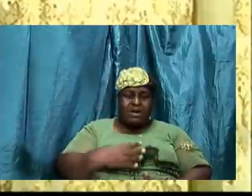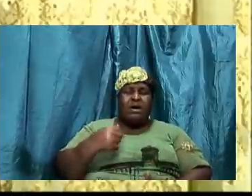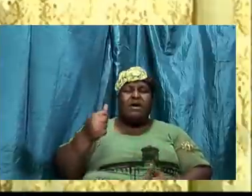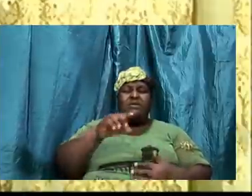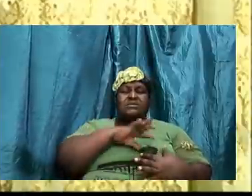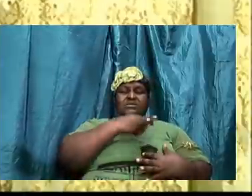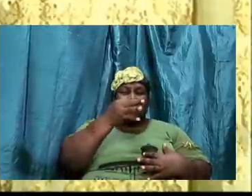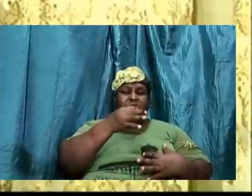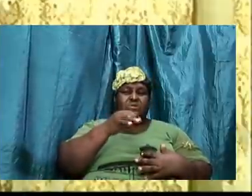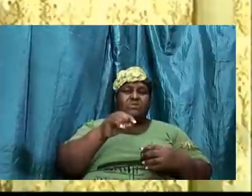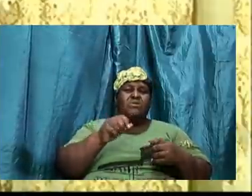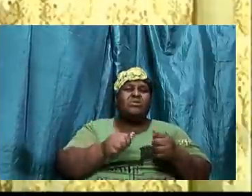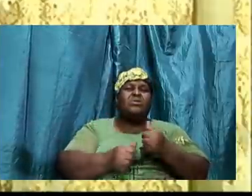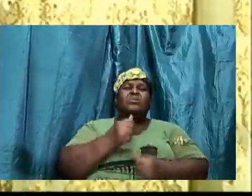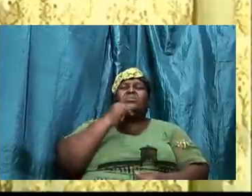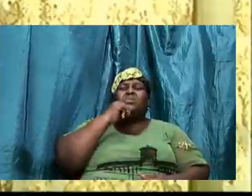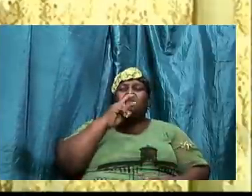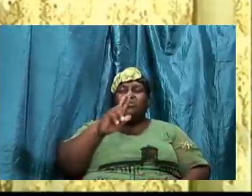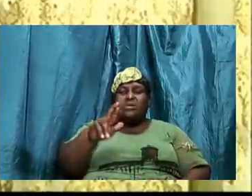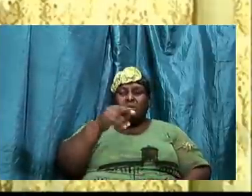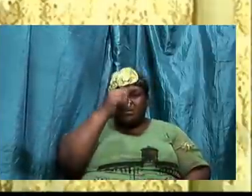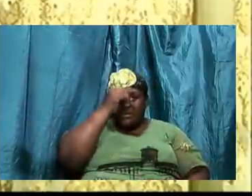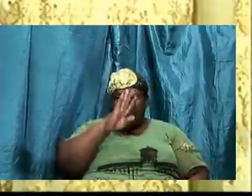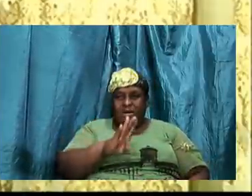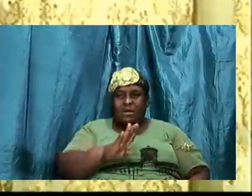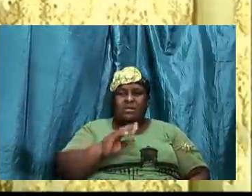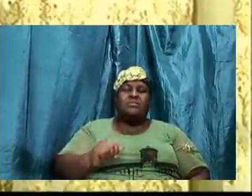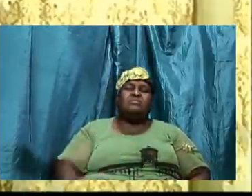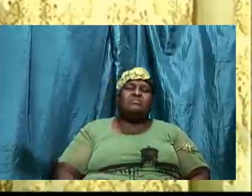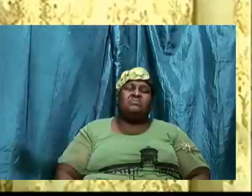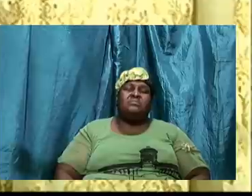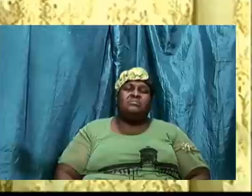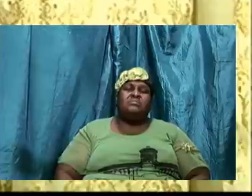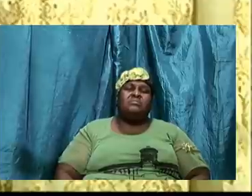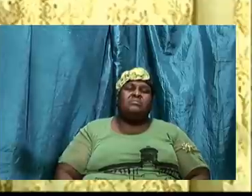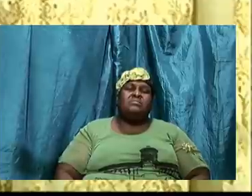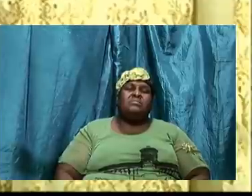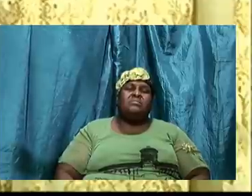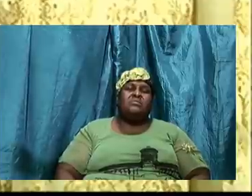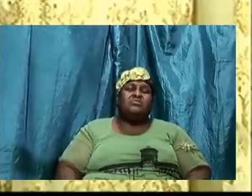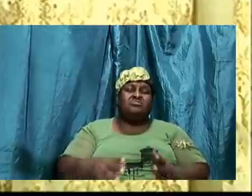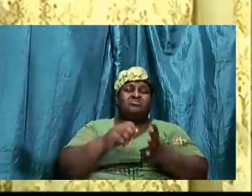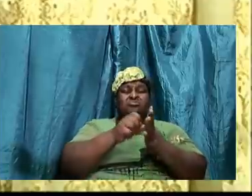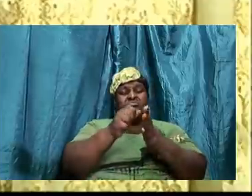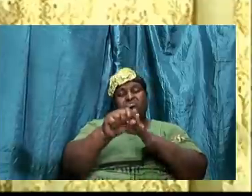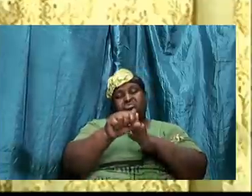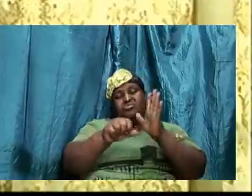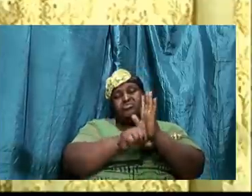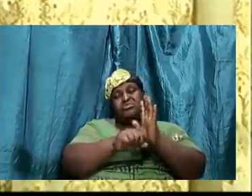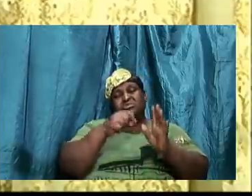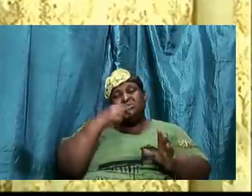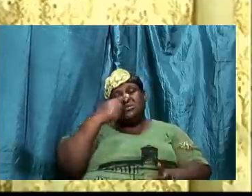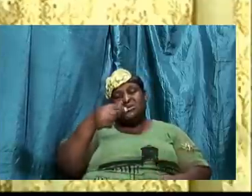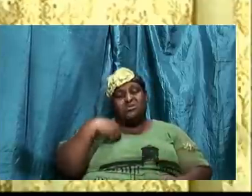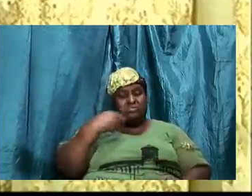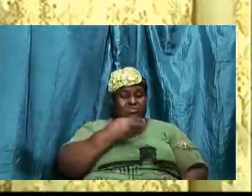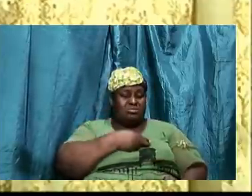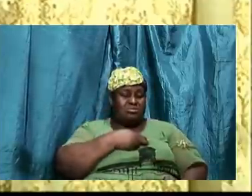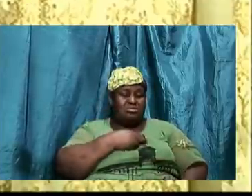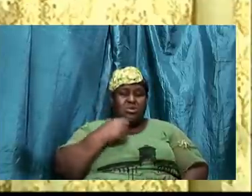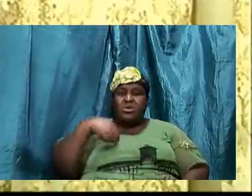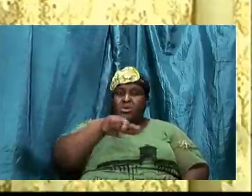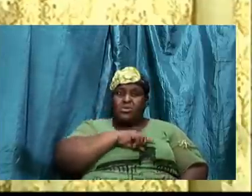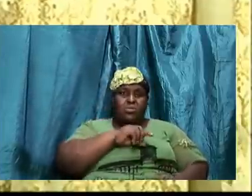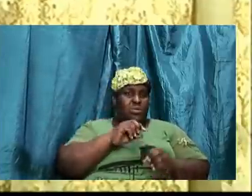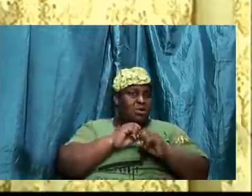God's. What the scripture is telling us here is that we don't belong to ourselves anymore, because Christ